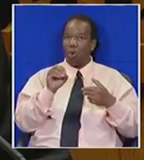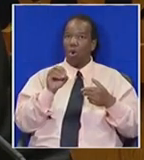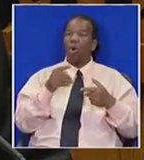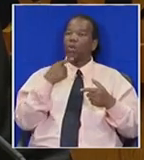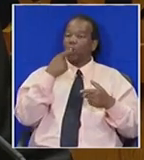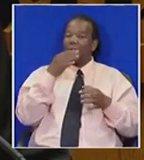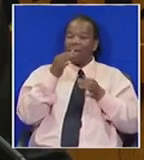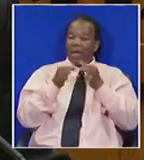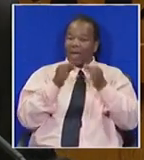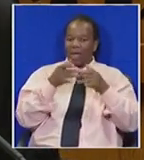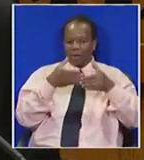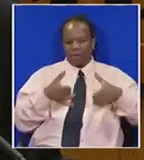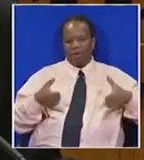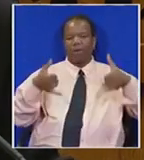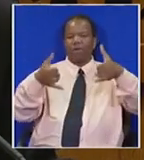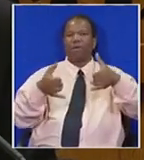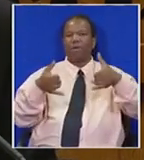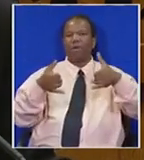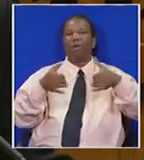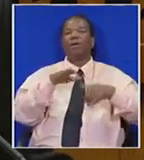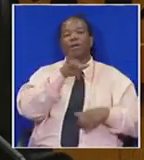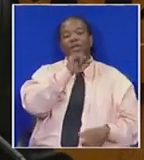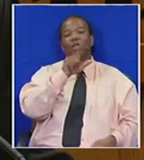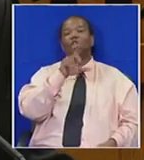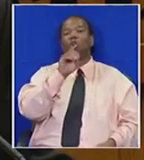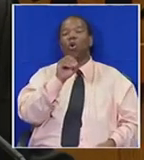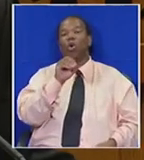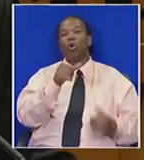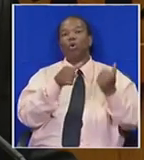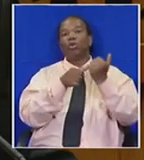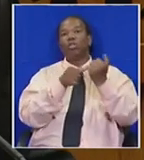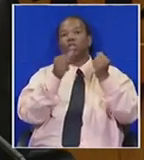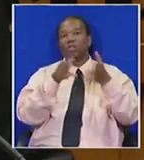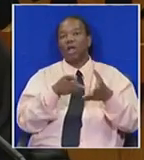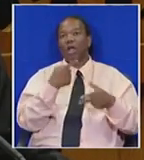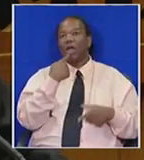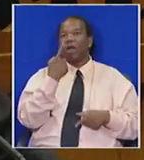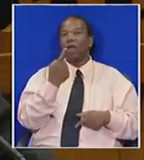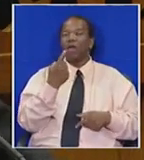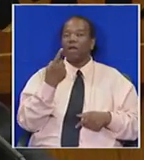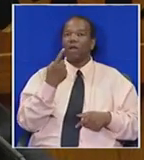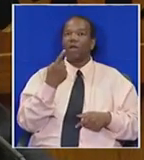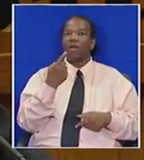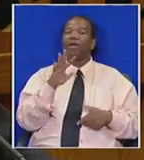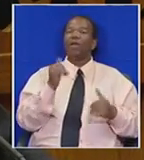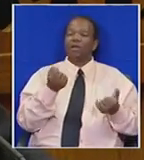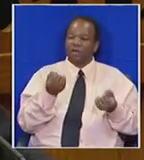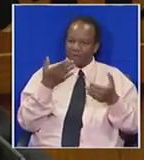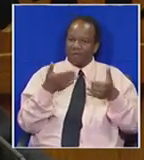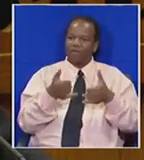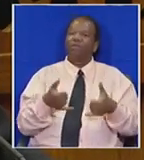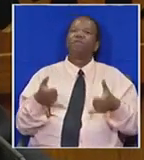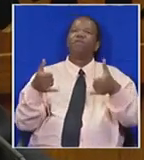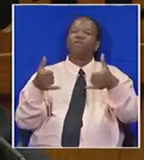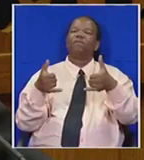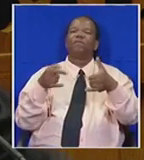Work Prize. And ILO Director General Juan Somavia, when handing over the prize,